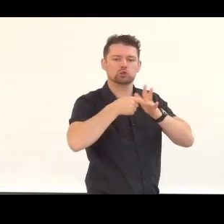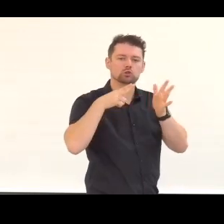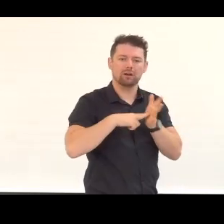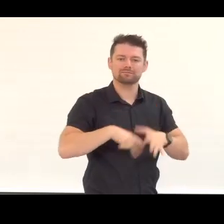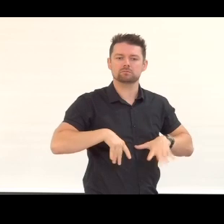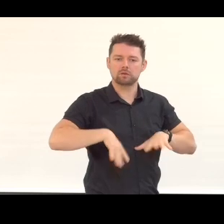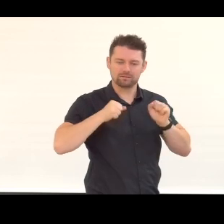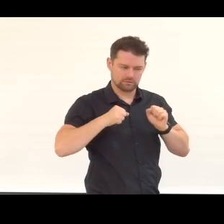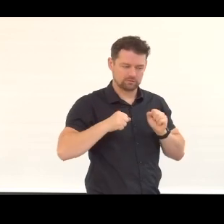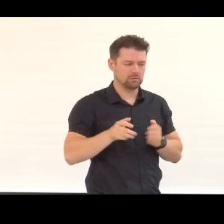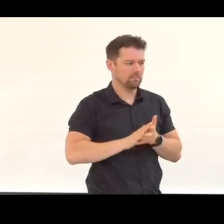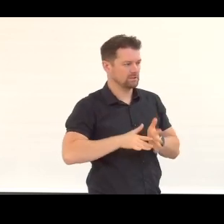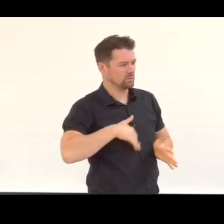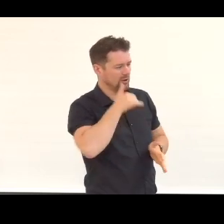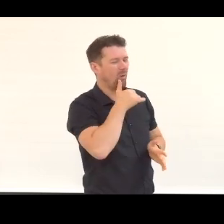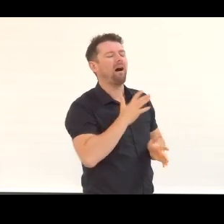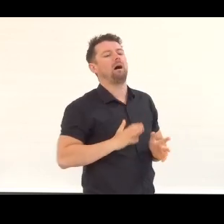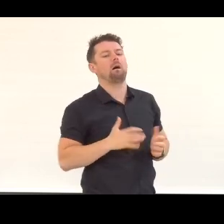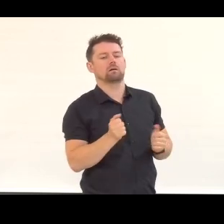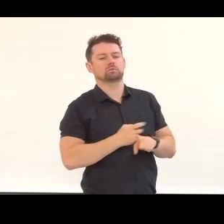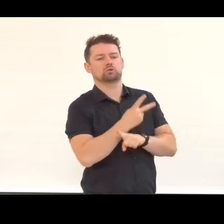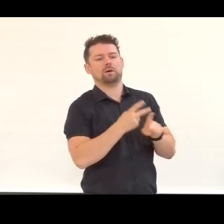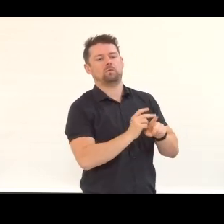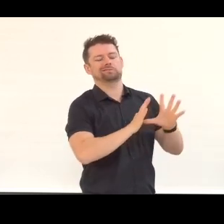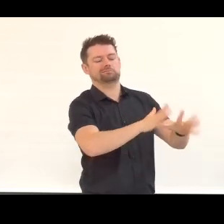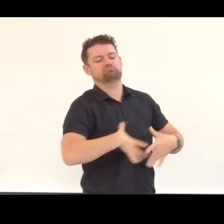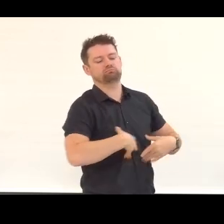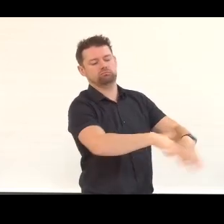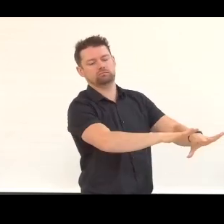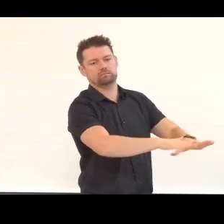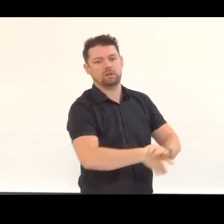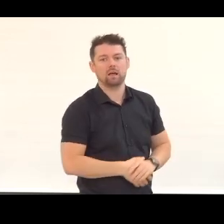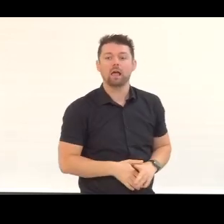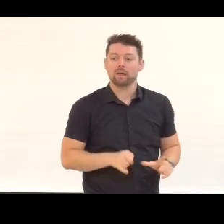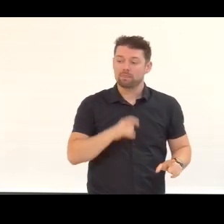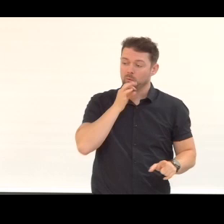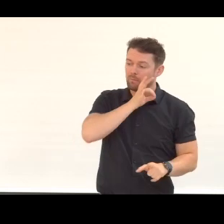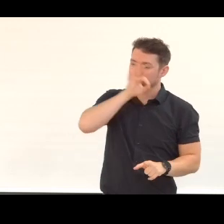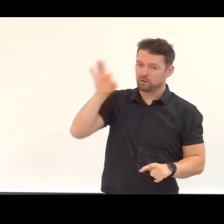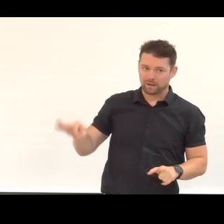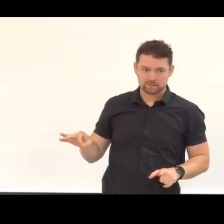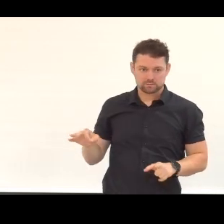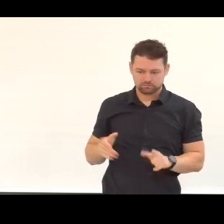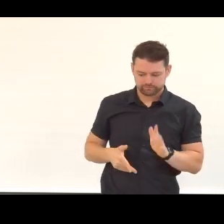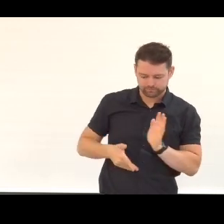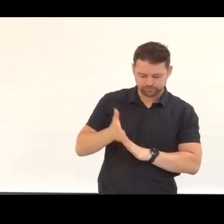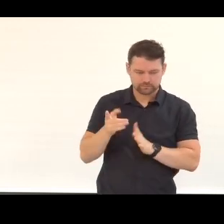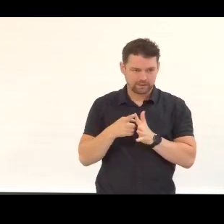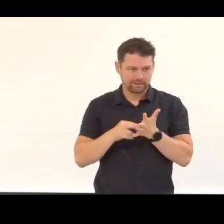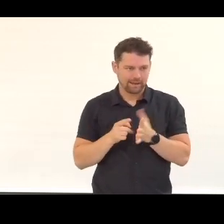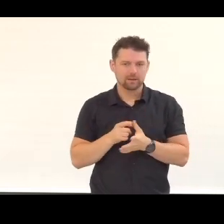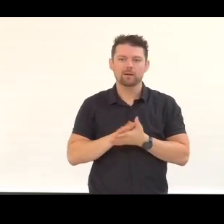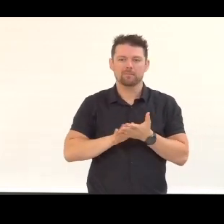okay, we have now at least 2-hour window until they're going to request to go for EVA. And so everybody starts like ramping